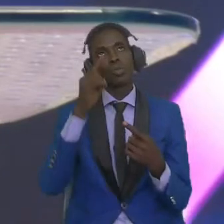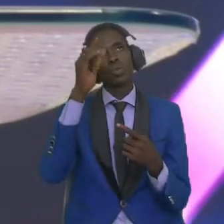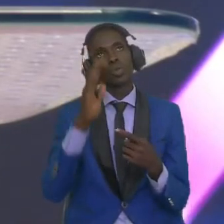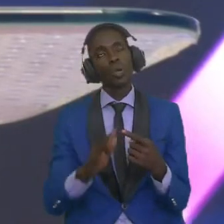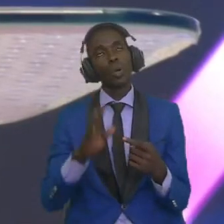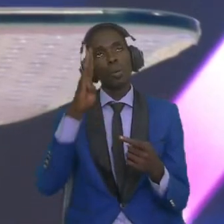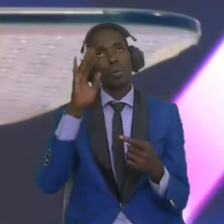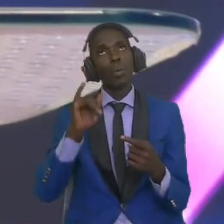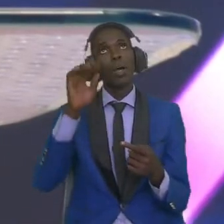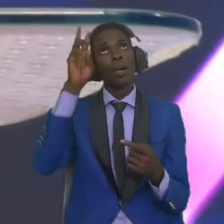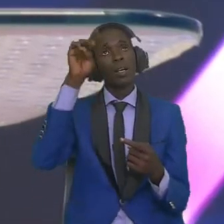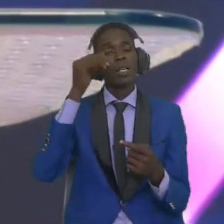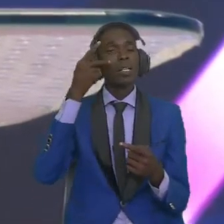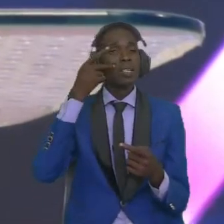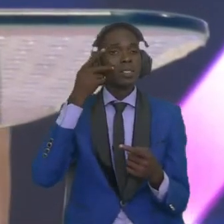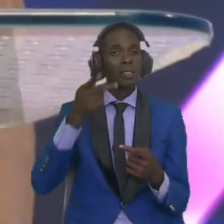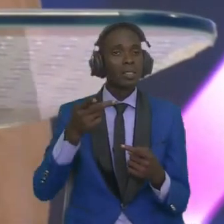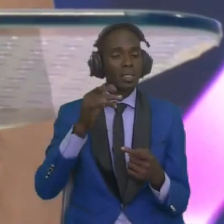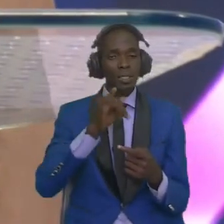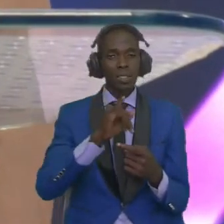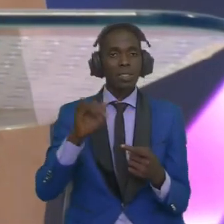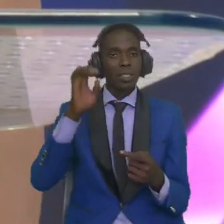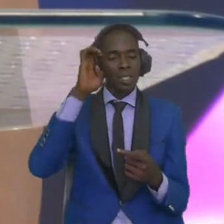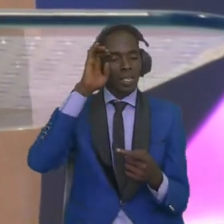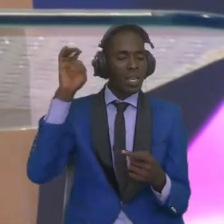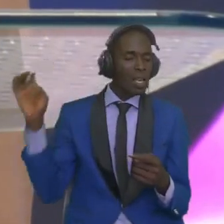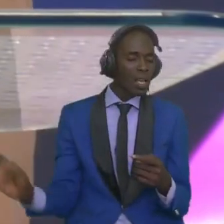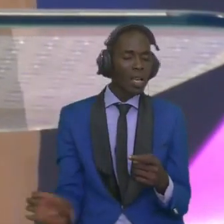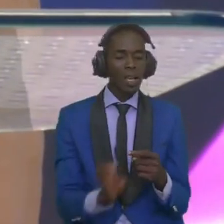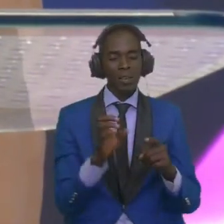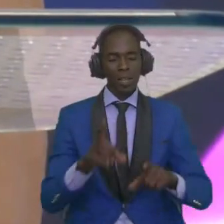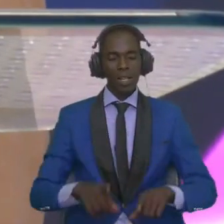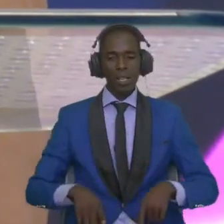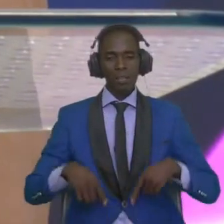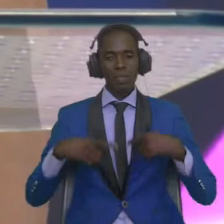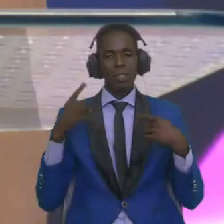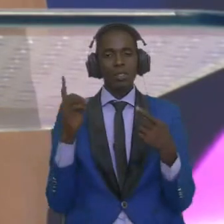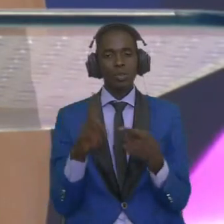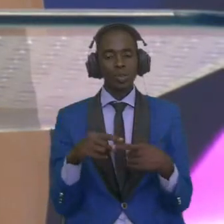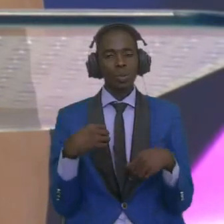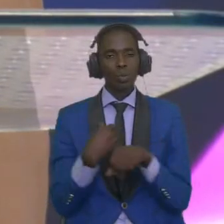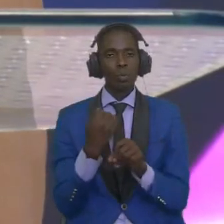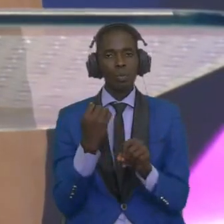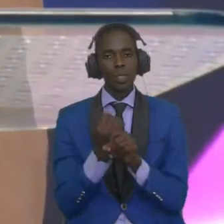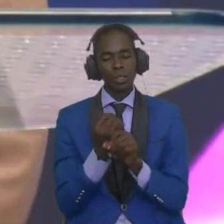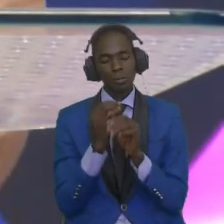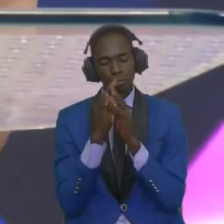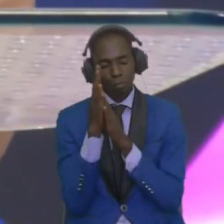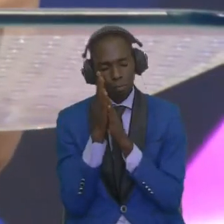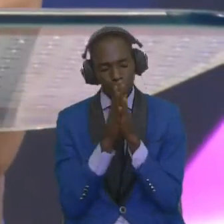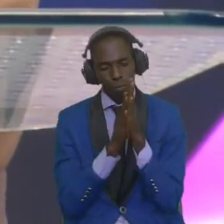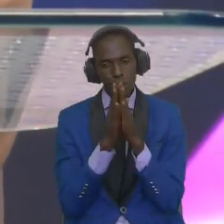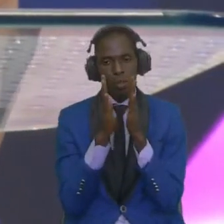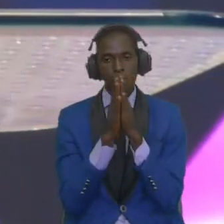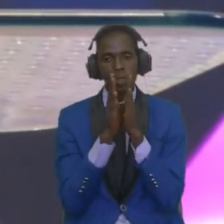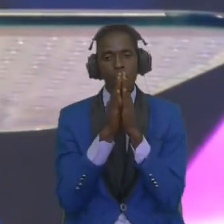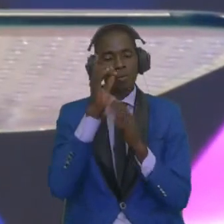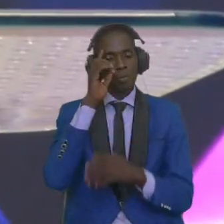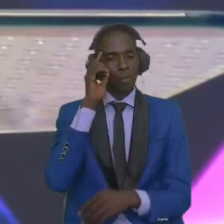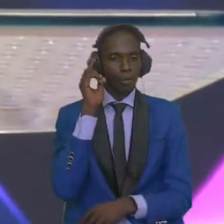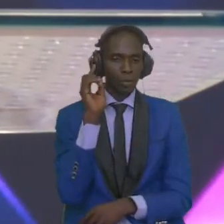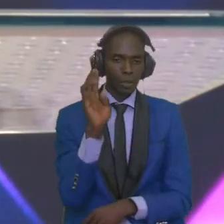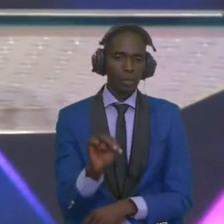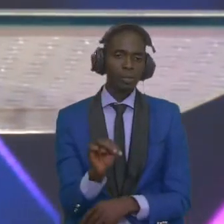him, seeing he ever liveth to make intercession for them." Verse